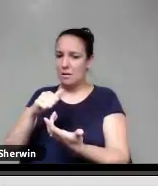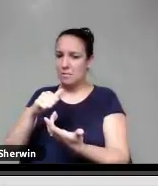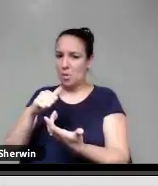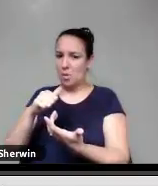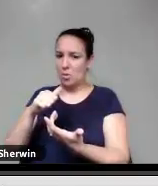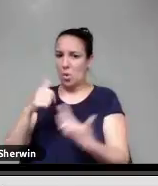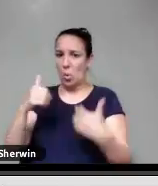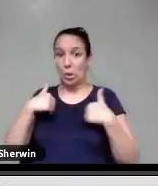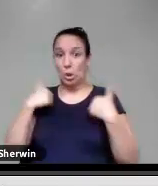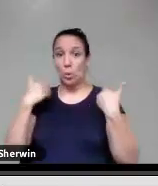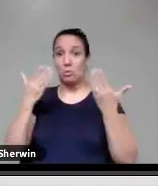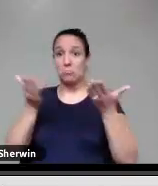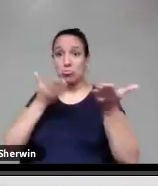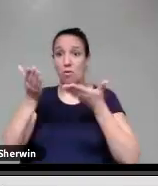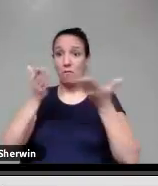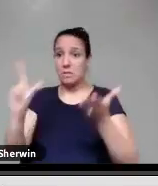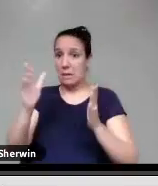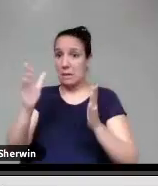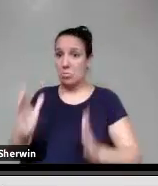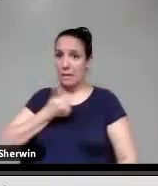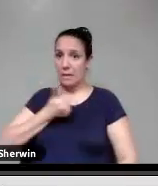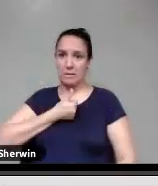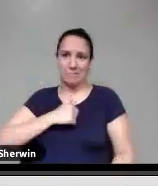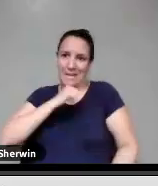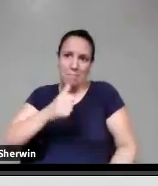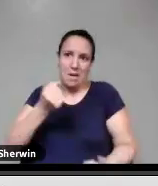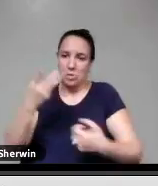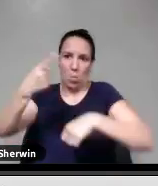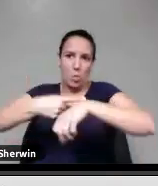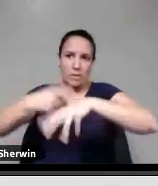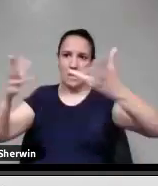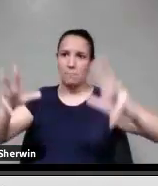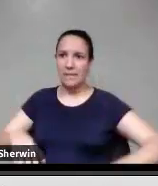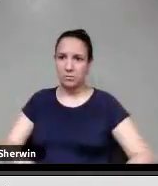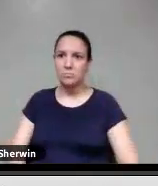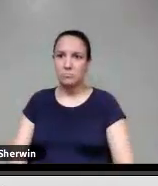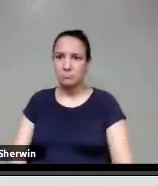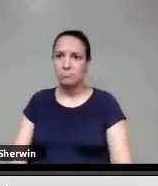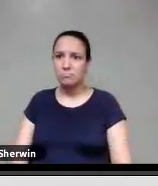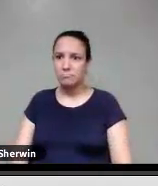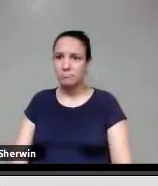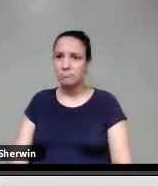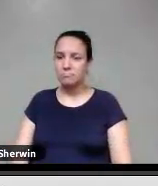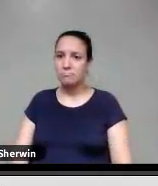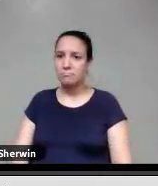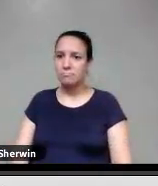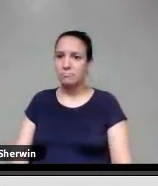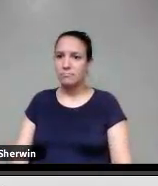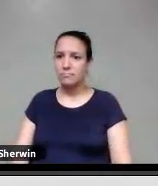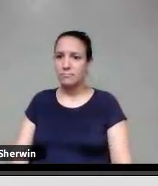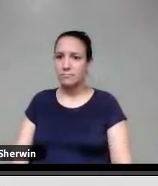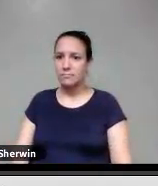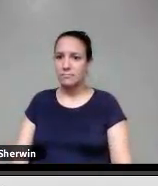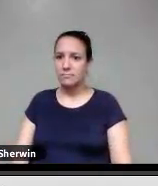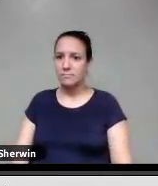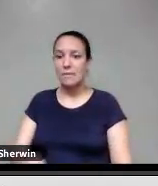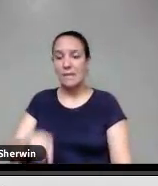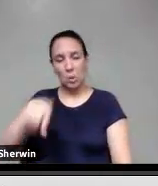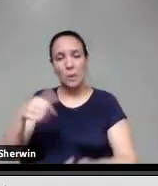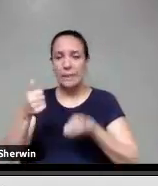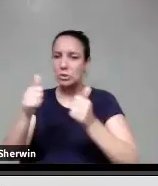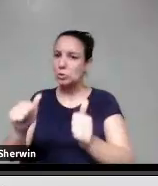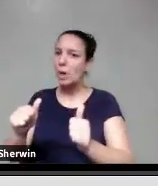There you go, absolutely. But it was extremely productive. So right there you have a testimony that this stuff does work, but we have to make the effort.